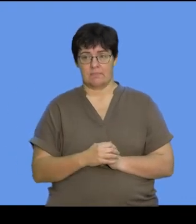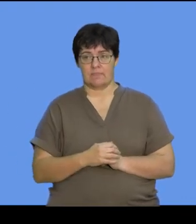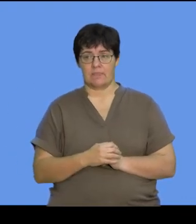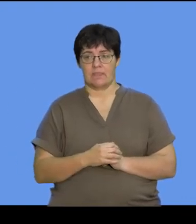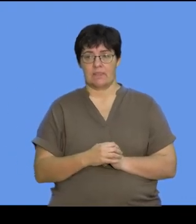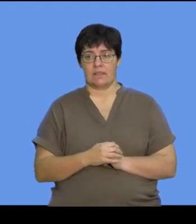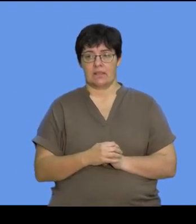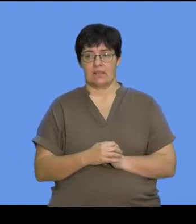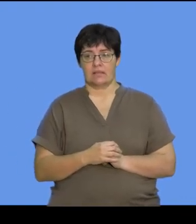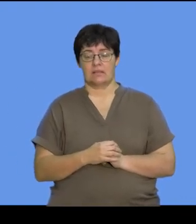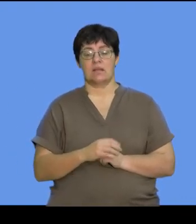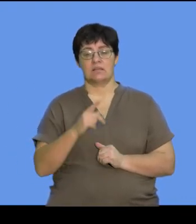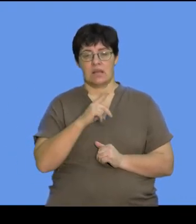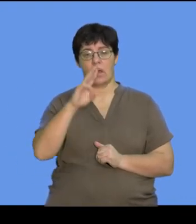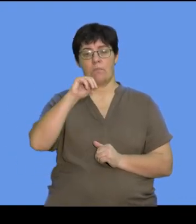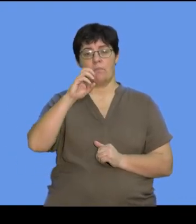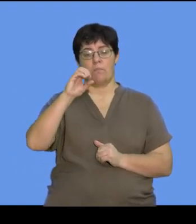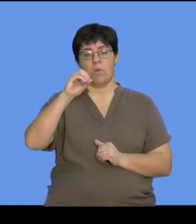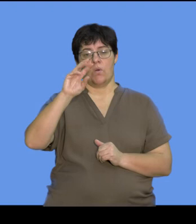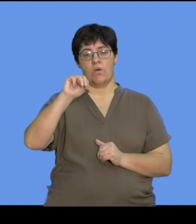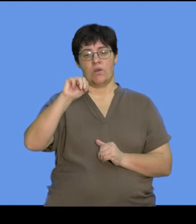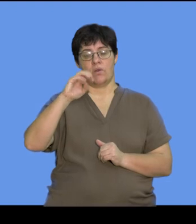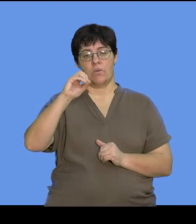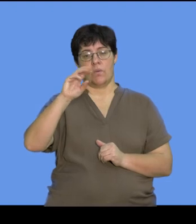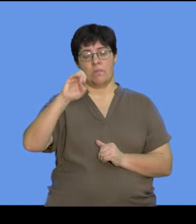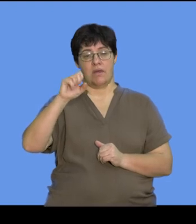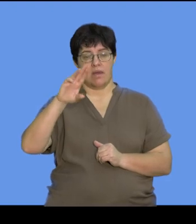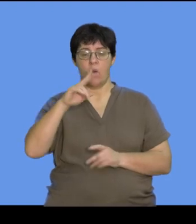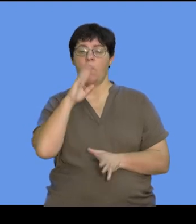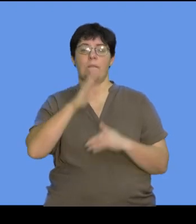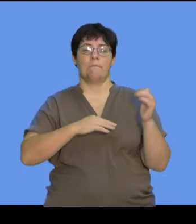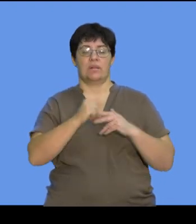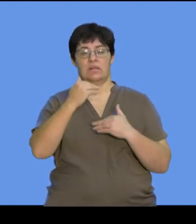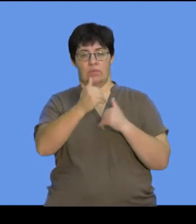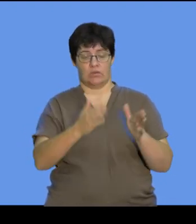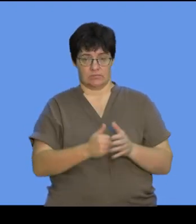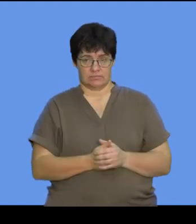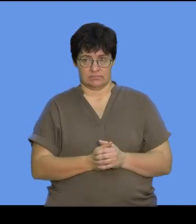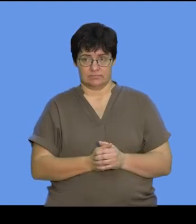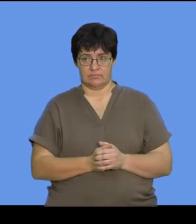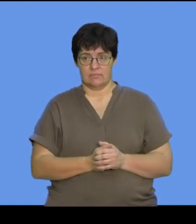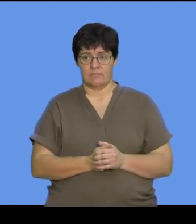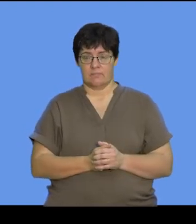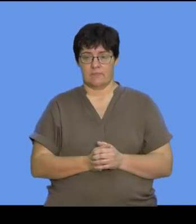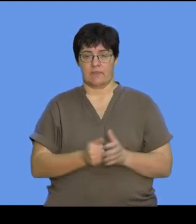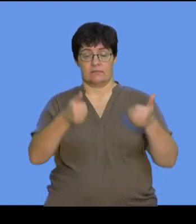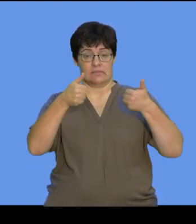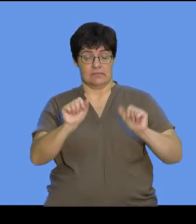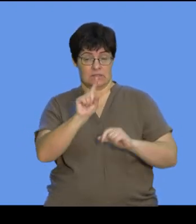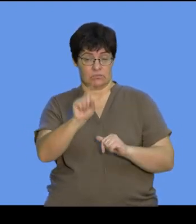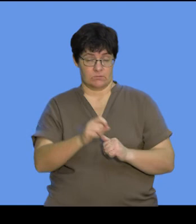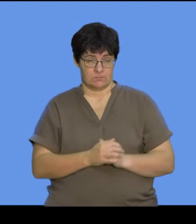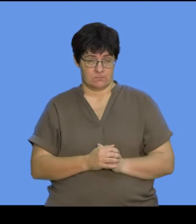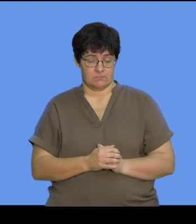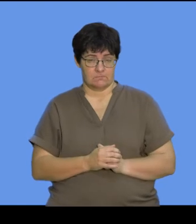And we refer to that as a monomer of DNA, or a building block. Cool. The next